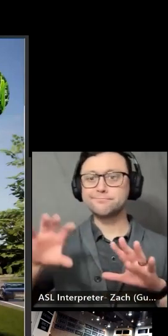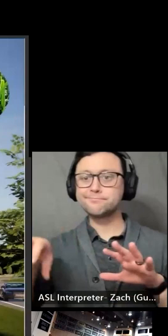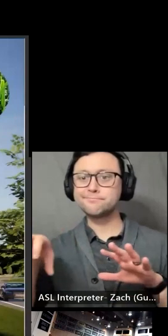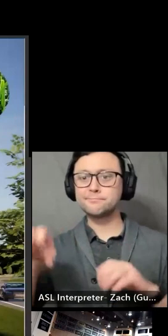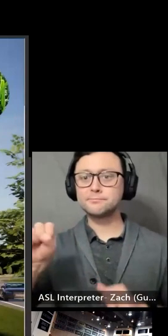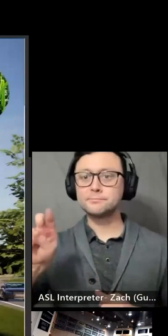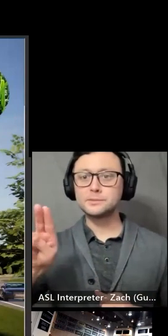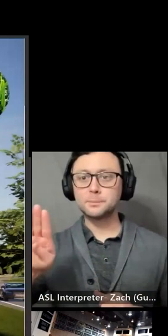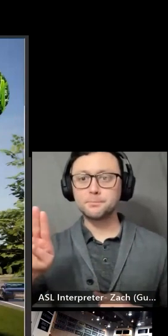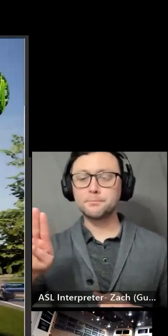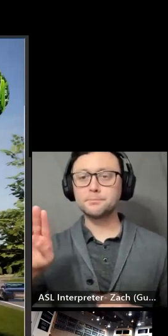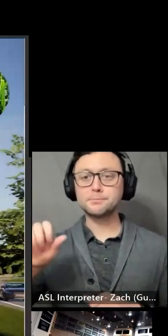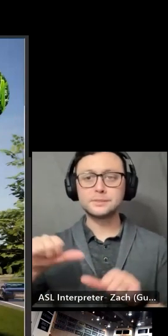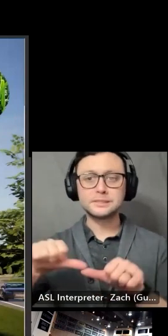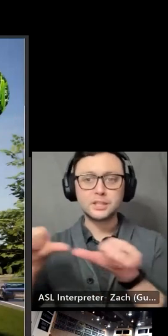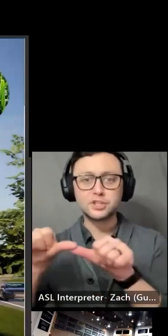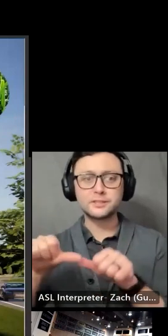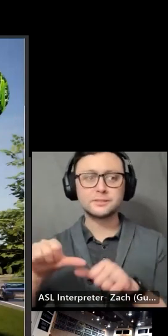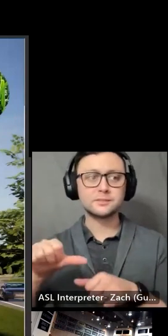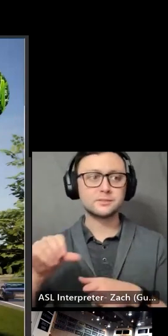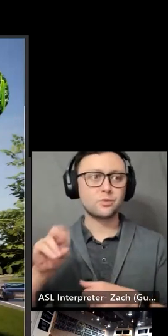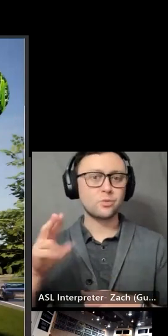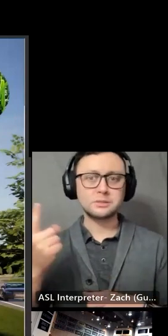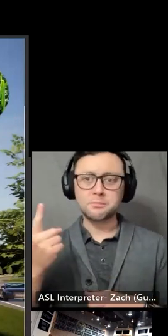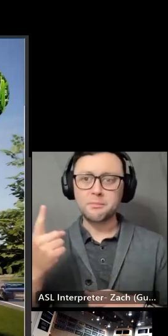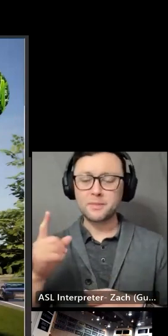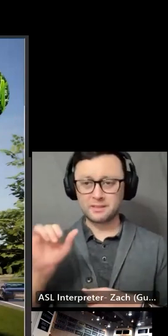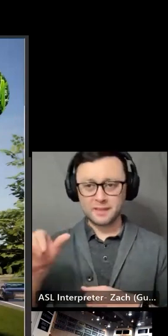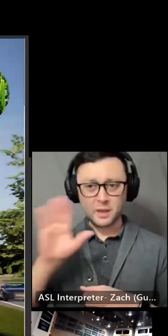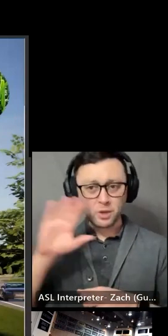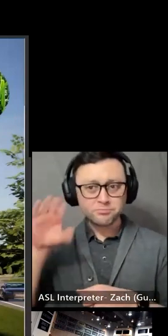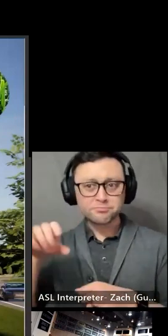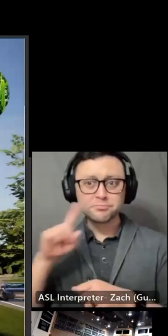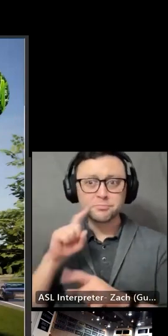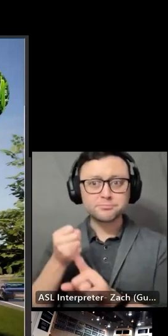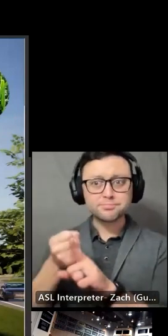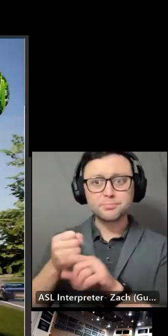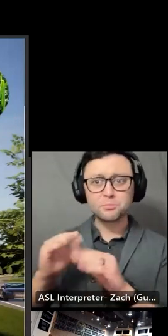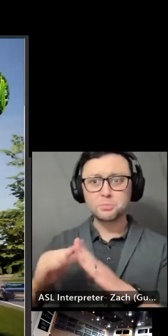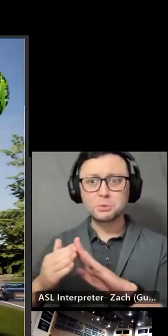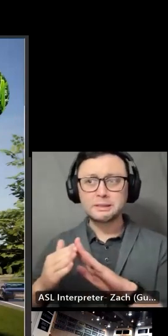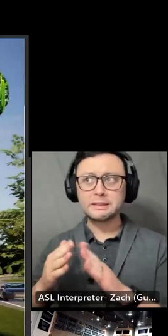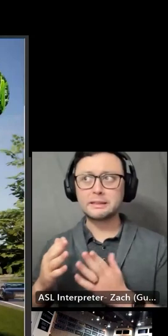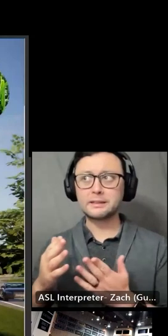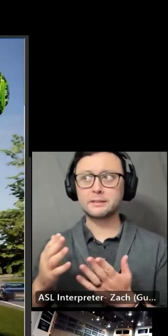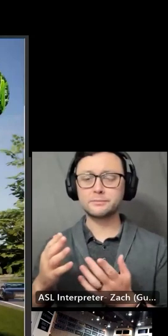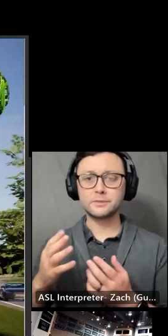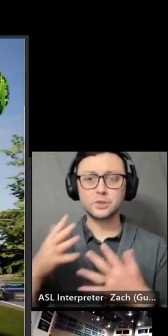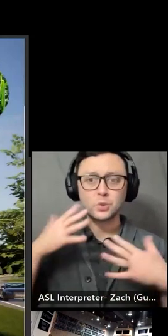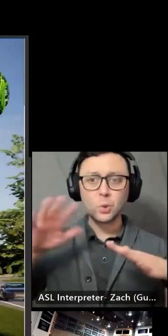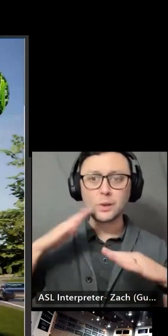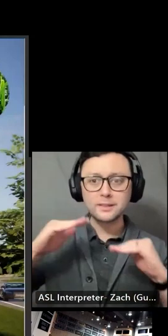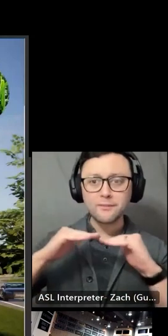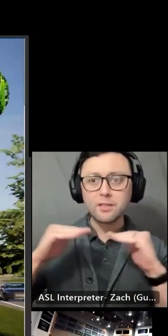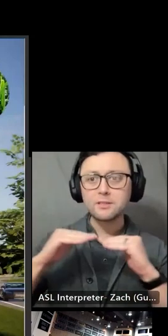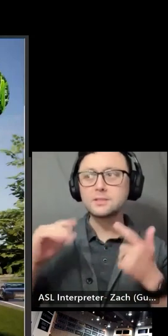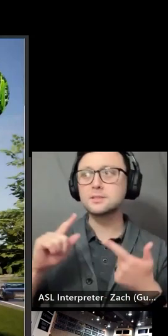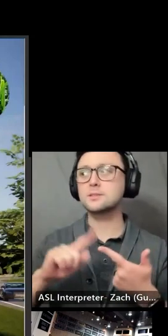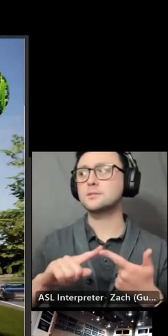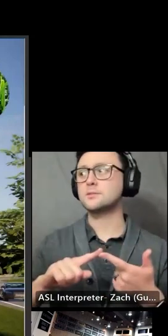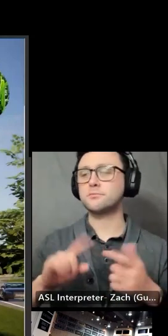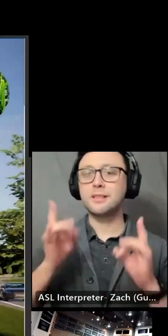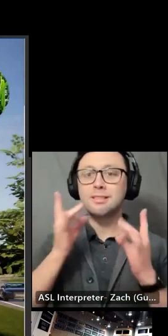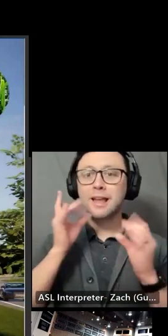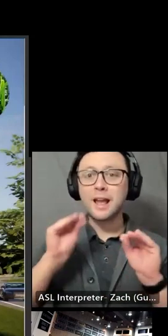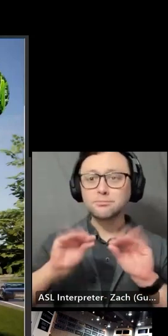where is that going to be built? And what kind of impact does that have on a community, noise levels,